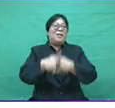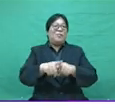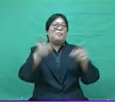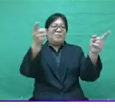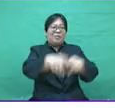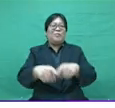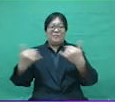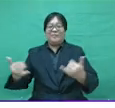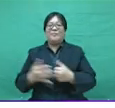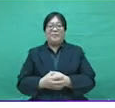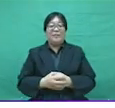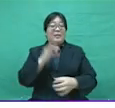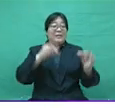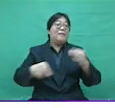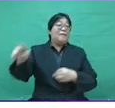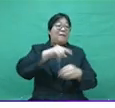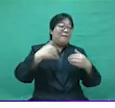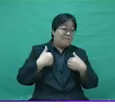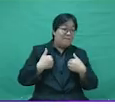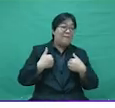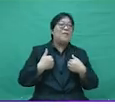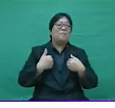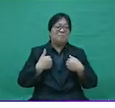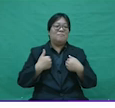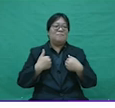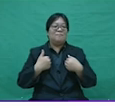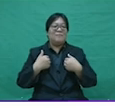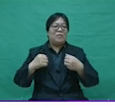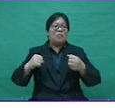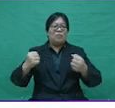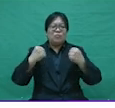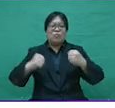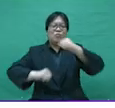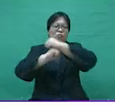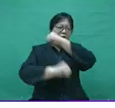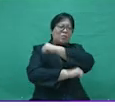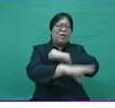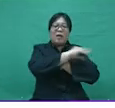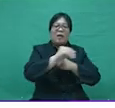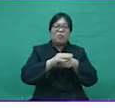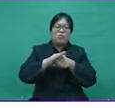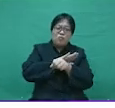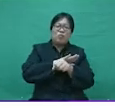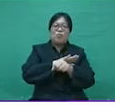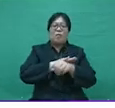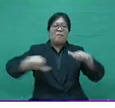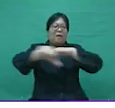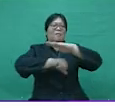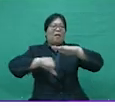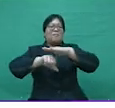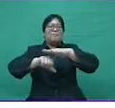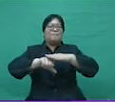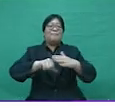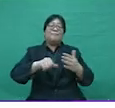of crisis if they have a coherent structure and a sufficient fundament for